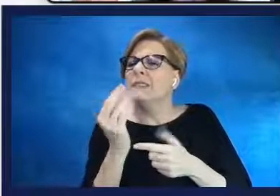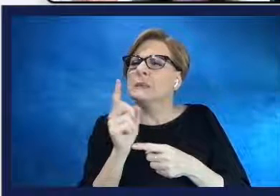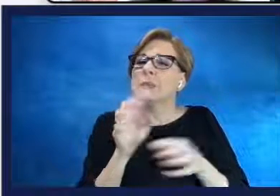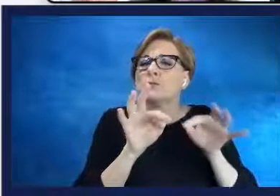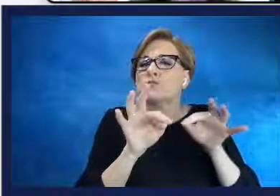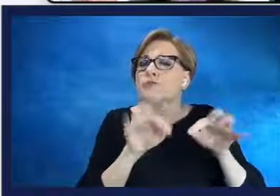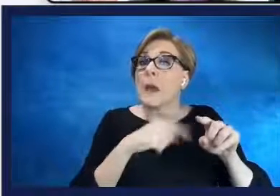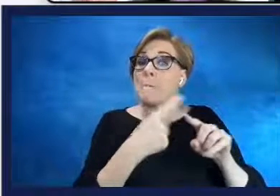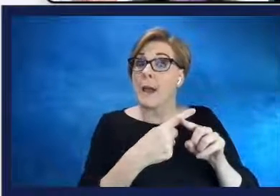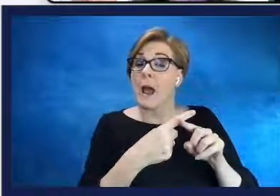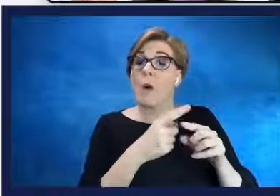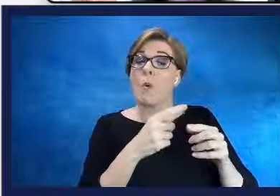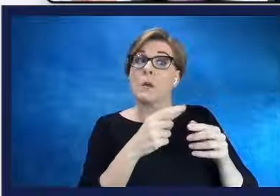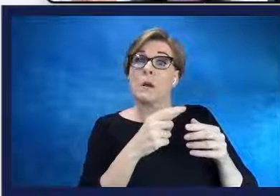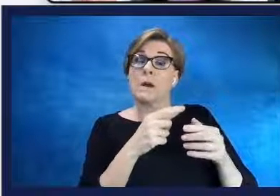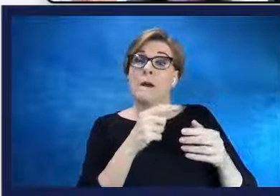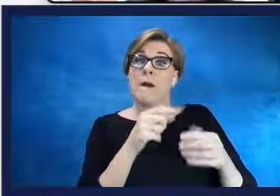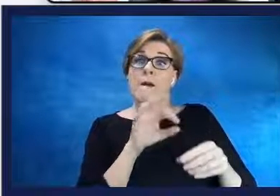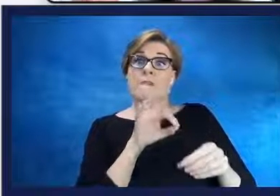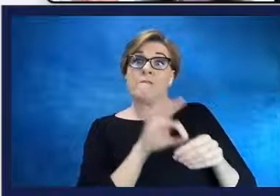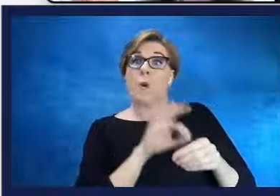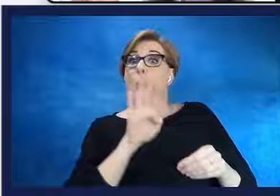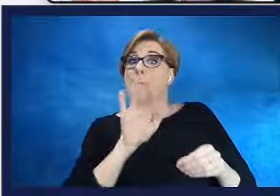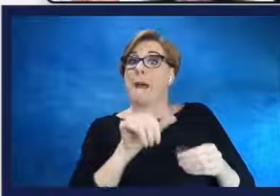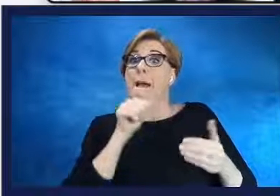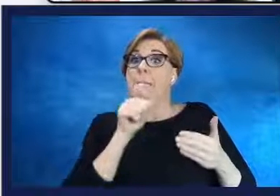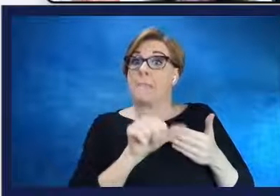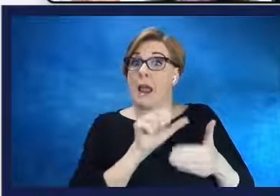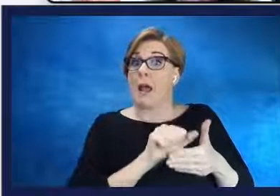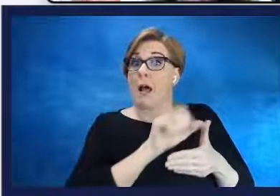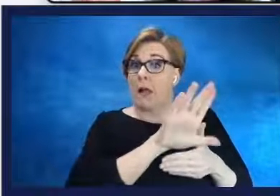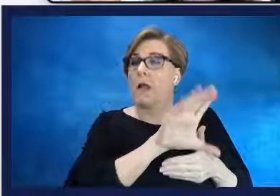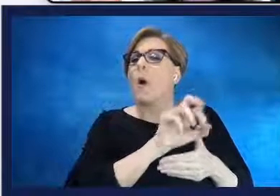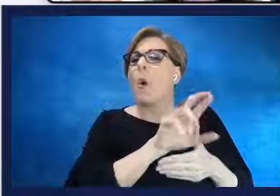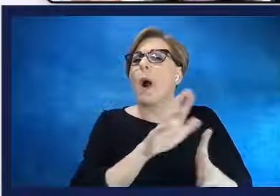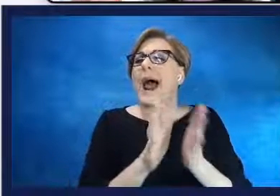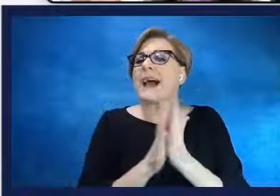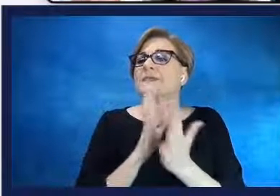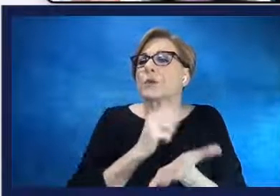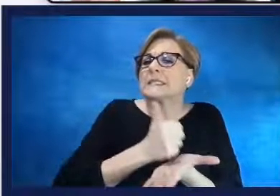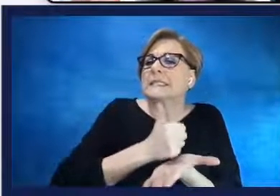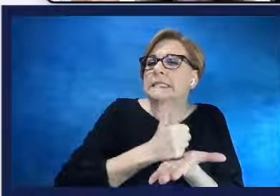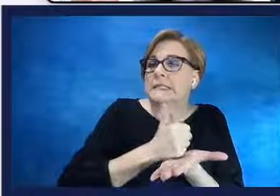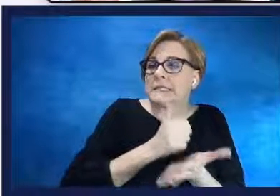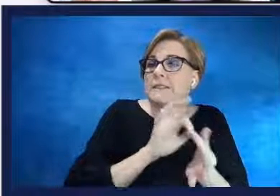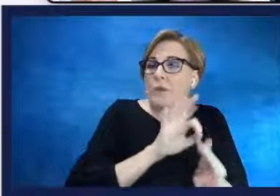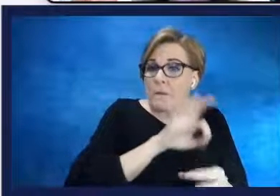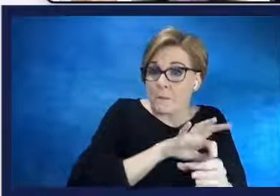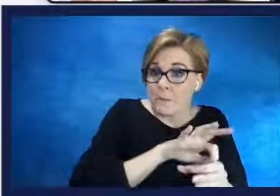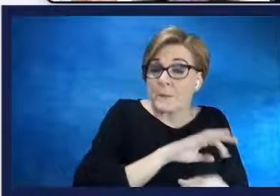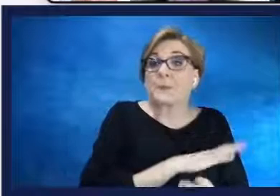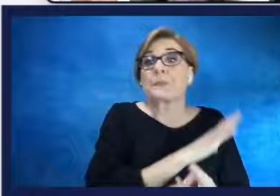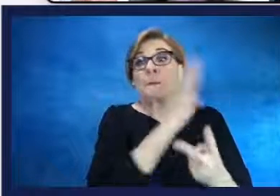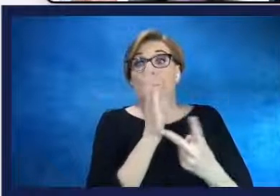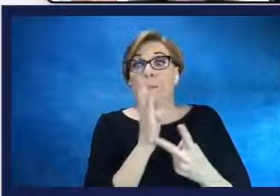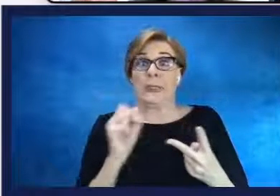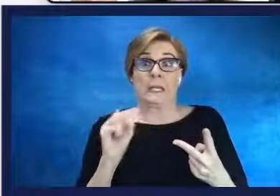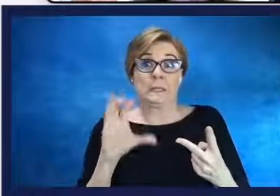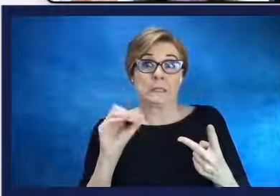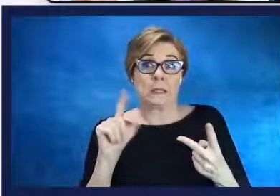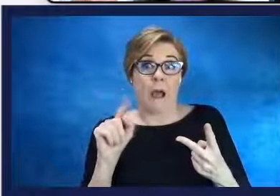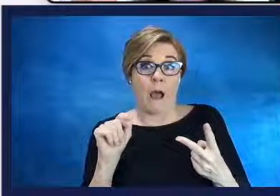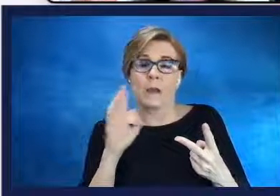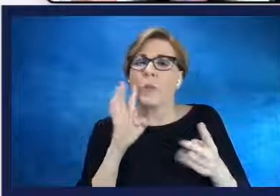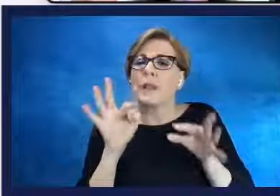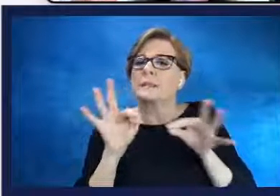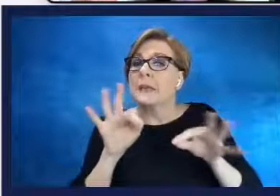boards where a voter can request voting assistance. Then Scott will take the next 15 minutes to share ways in which voters with disability can vote